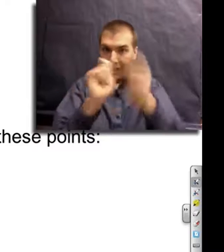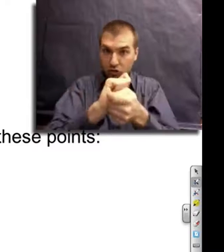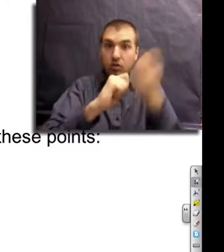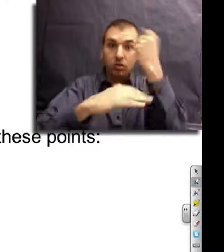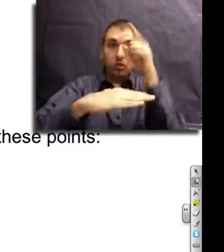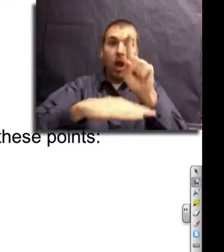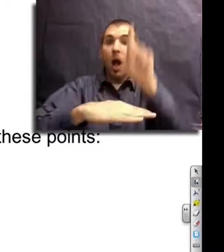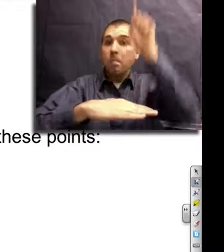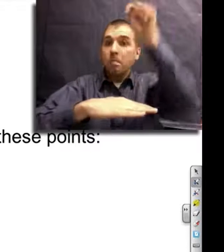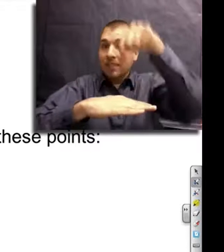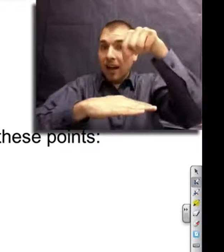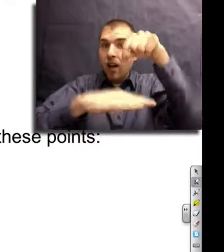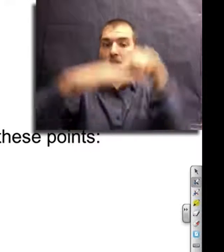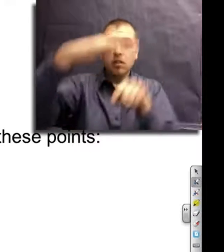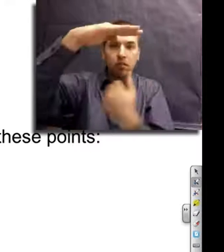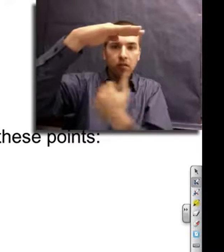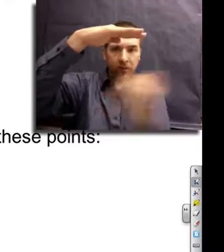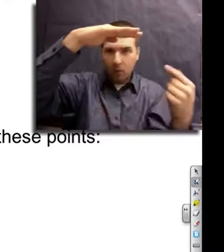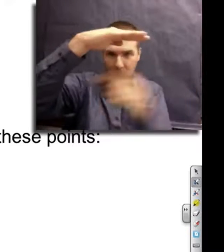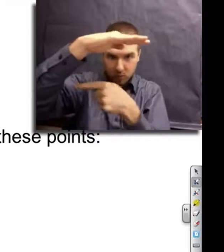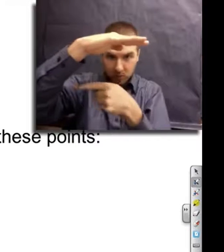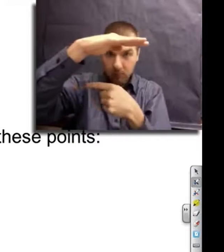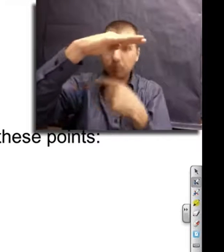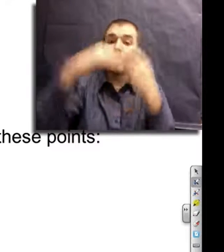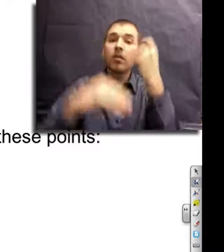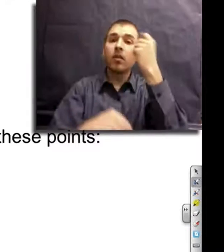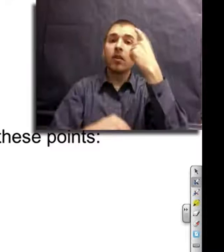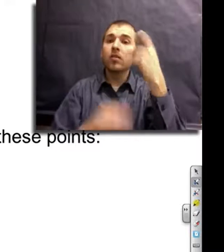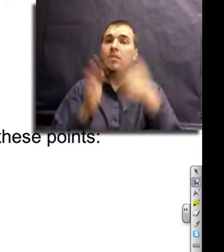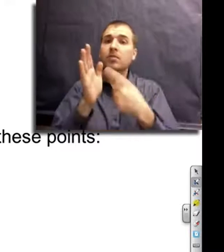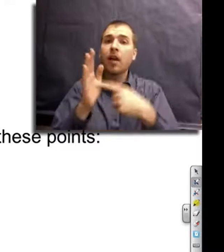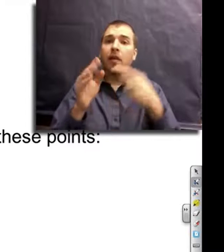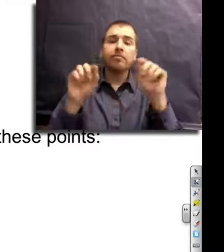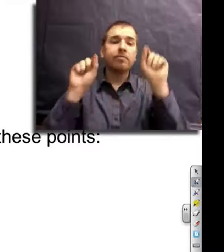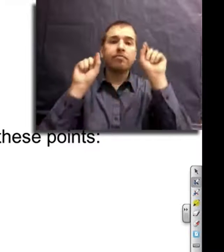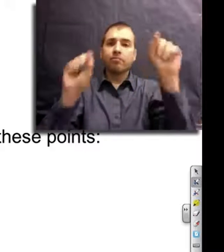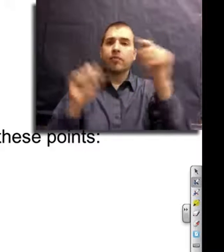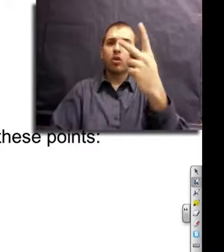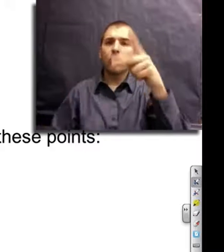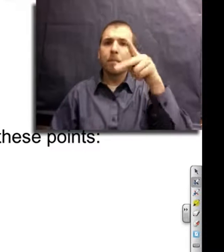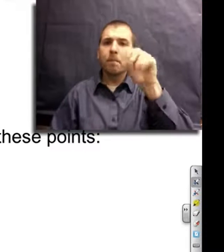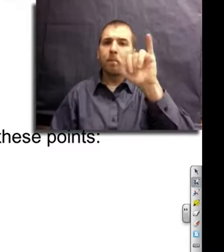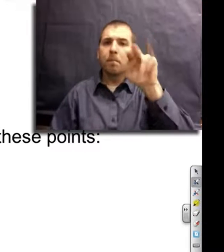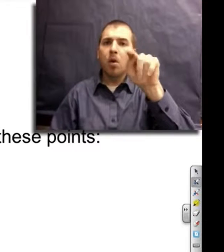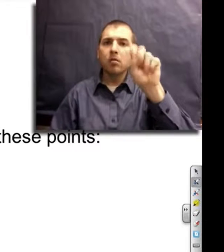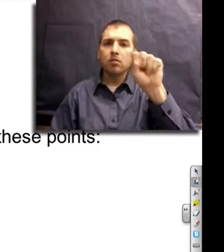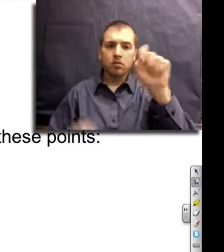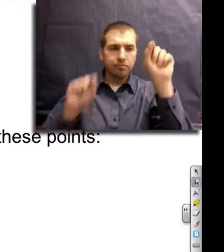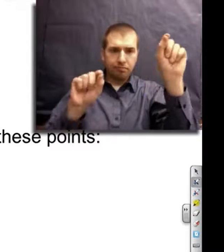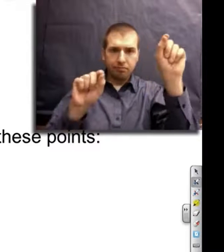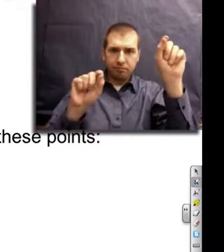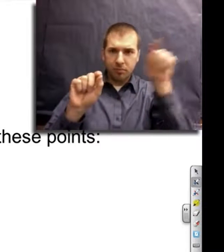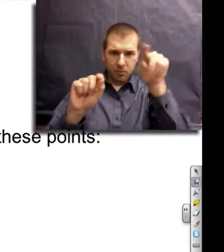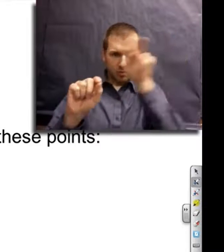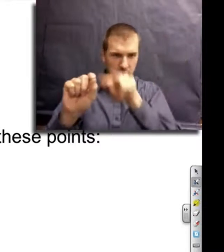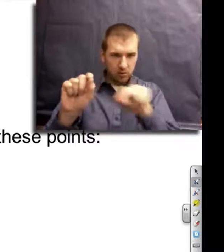and x. The measurements have to change, so the up and down and the left and right. So sometimes we'll have 2